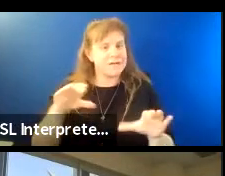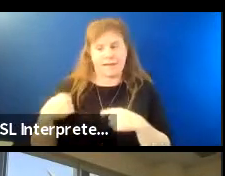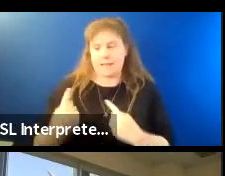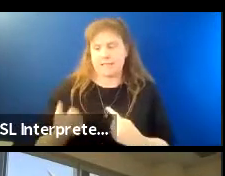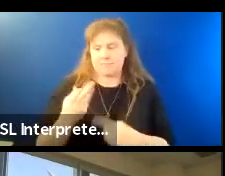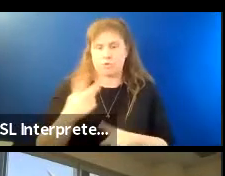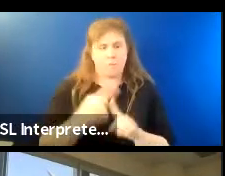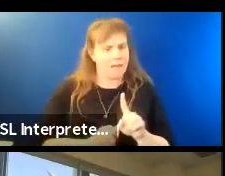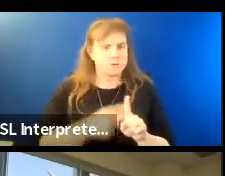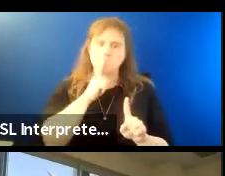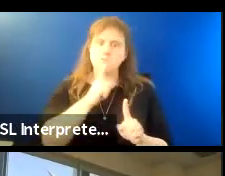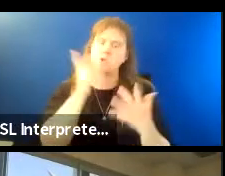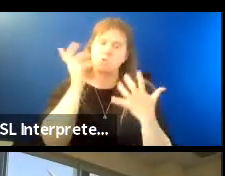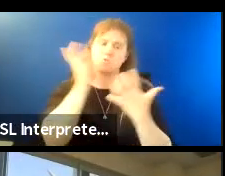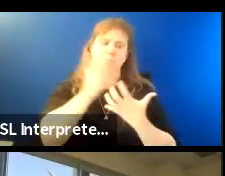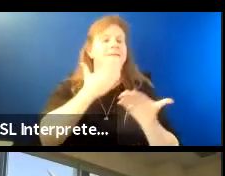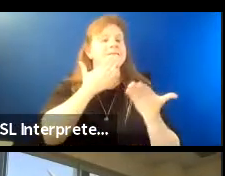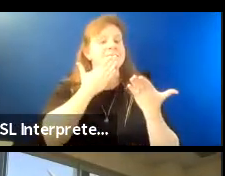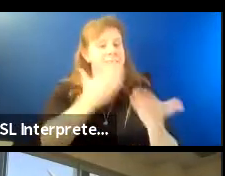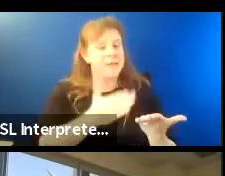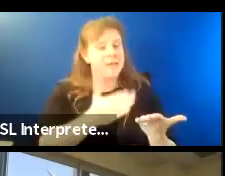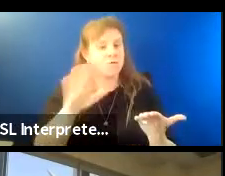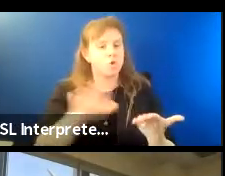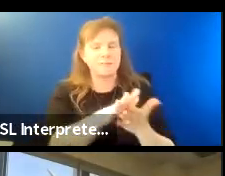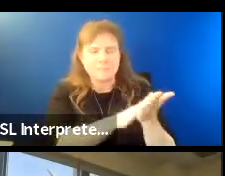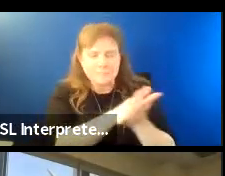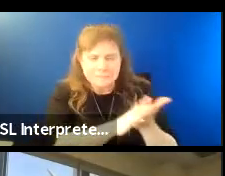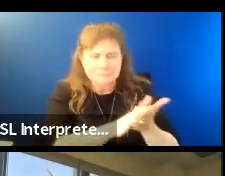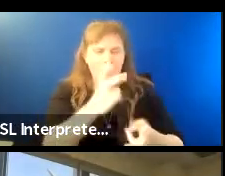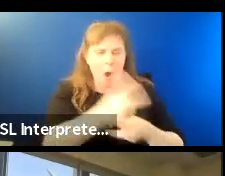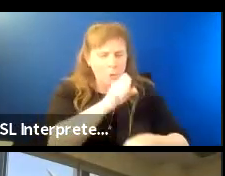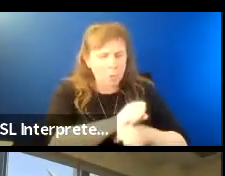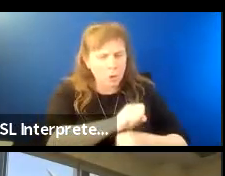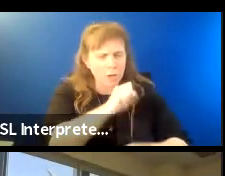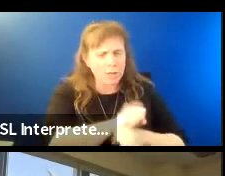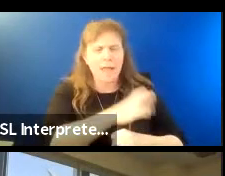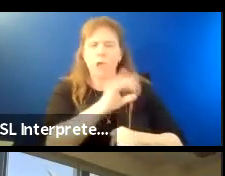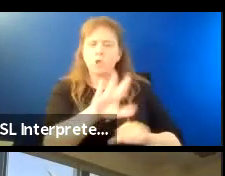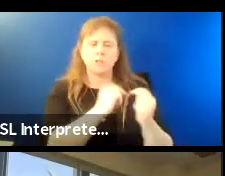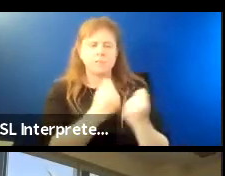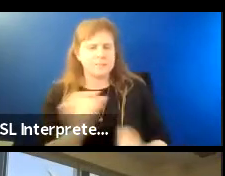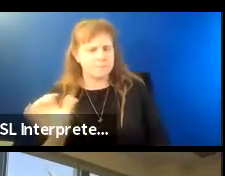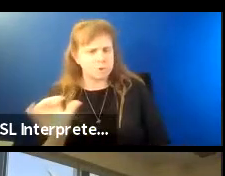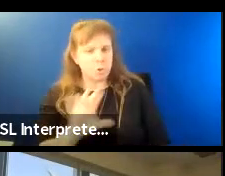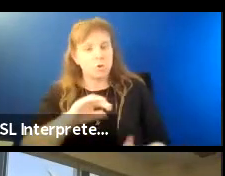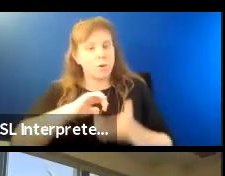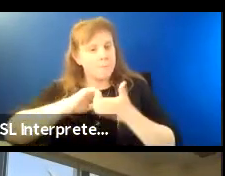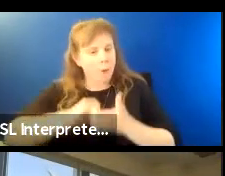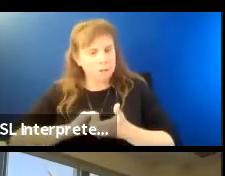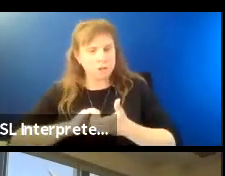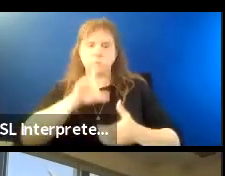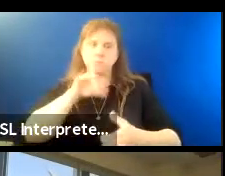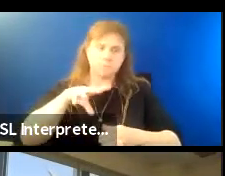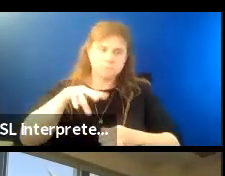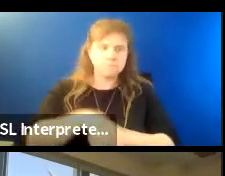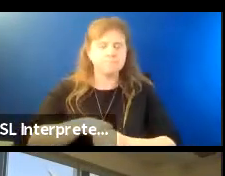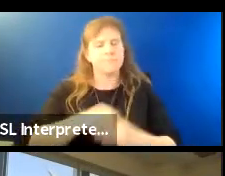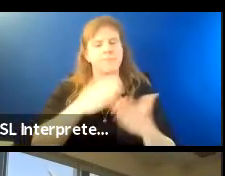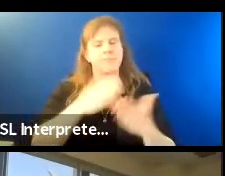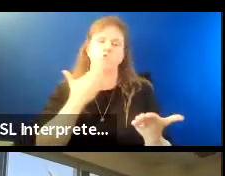on the committee thanks you for your diligence and your team and the hard work that you and your partners have put into making this successful. So good